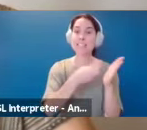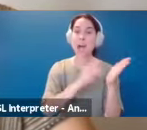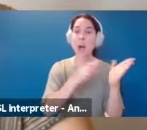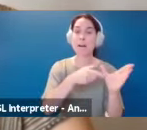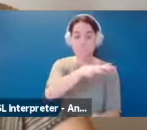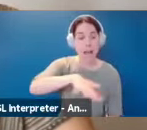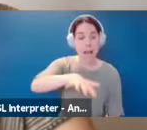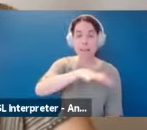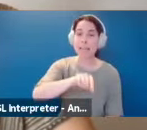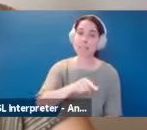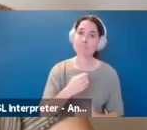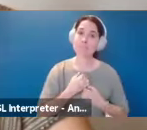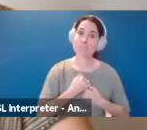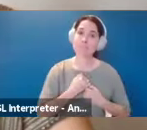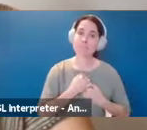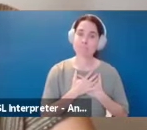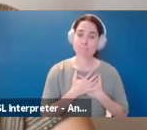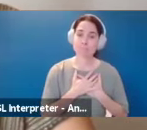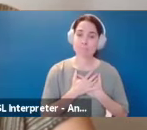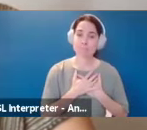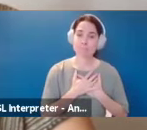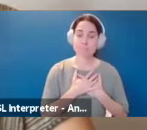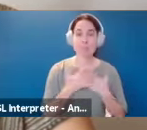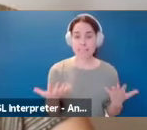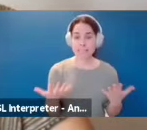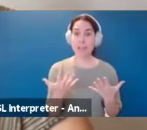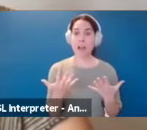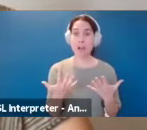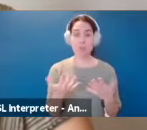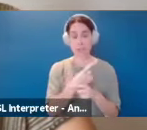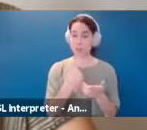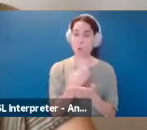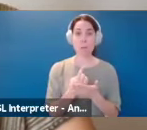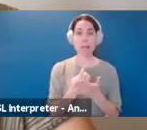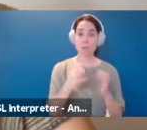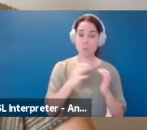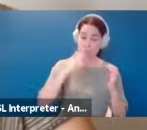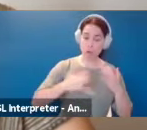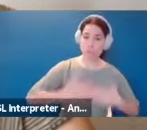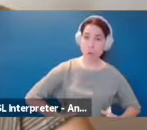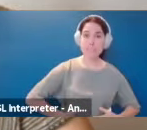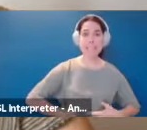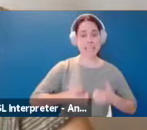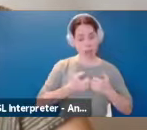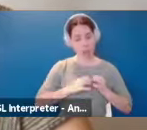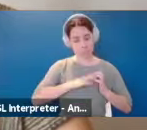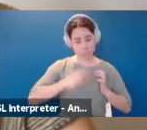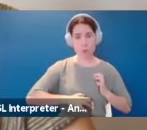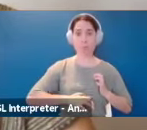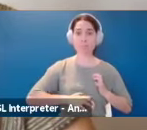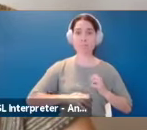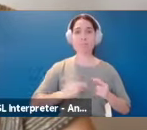we're talking about broken hearts and bodies. So, this white body this morning got up and I had what the French would call a